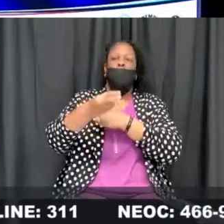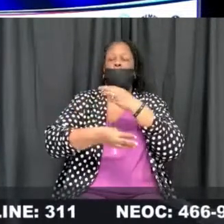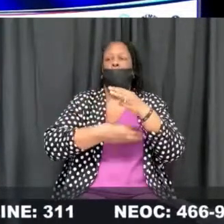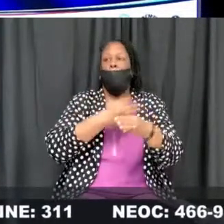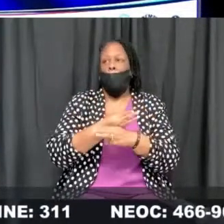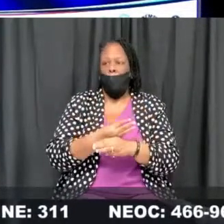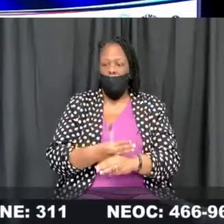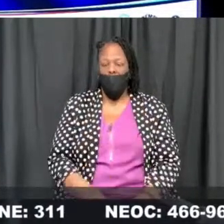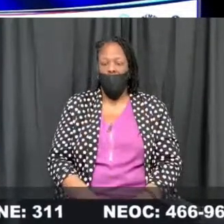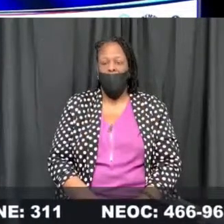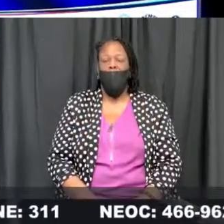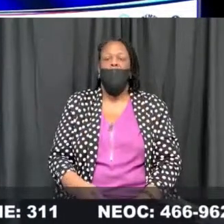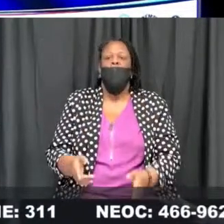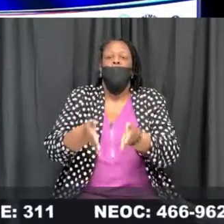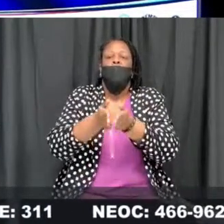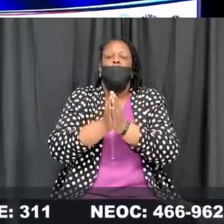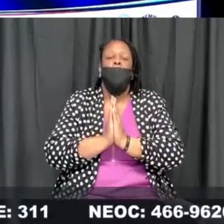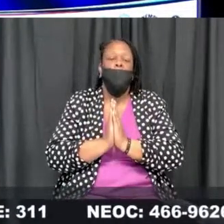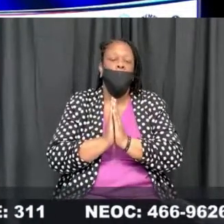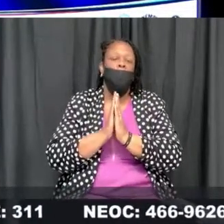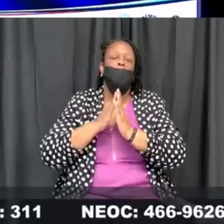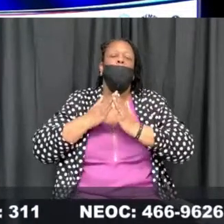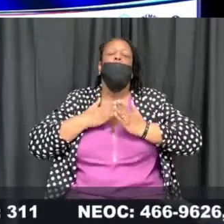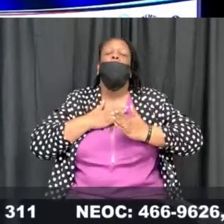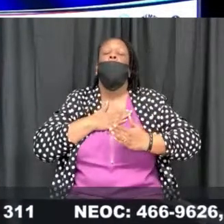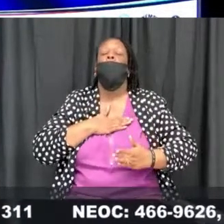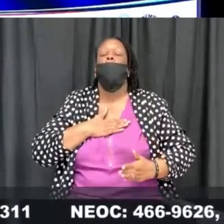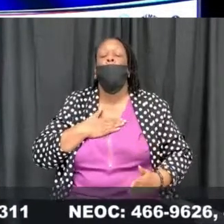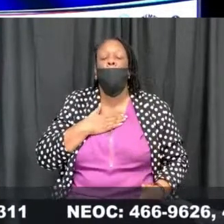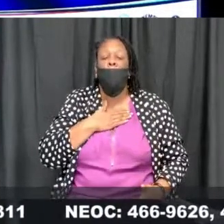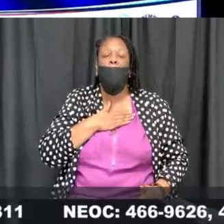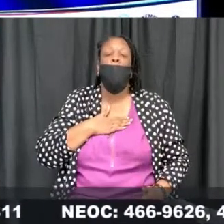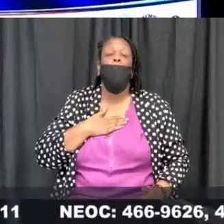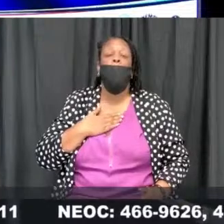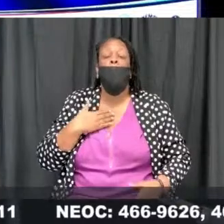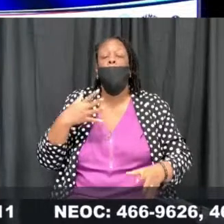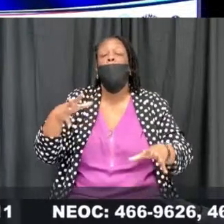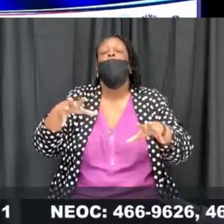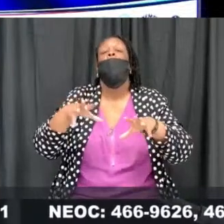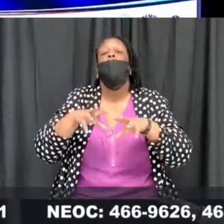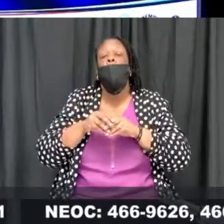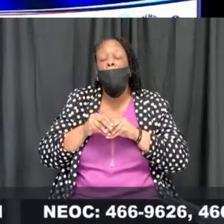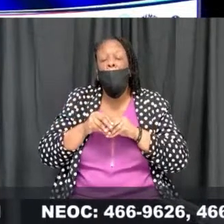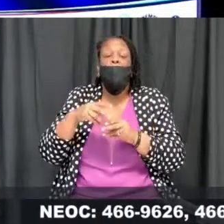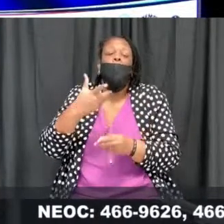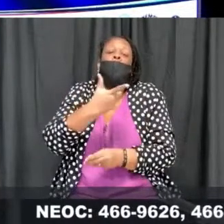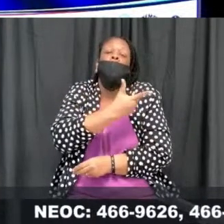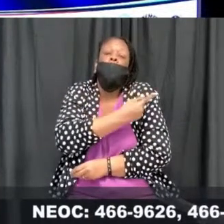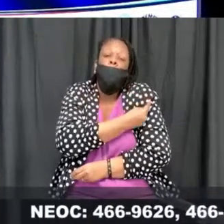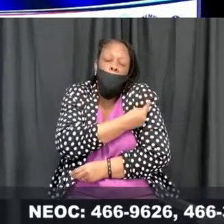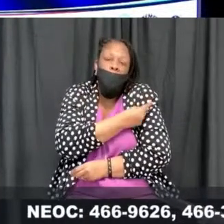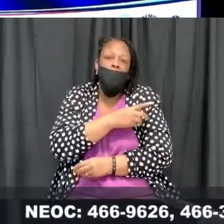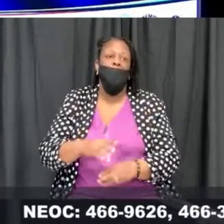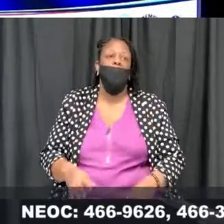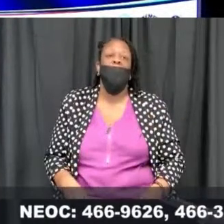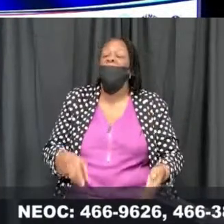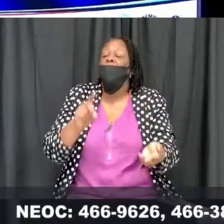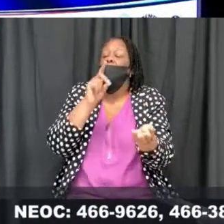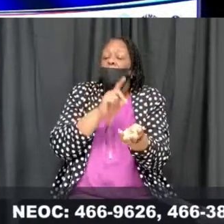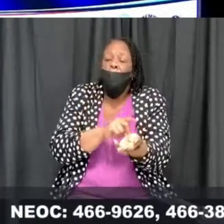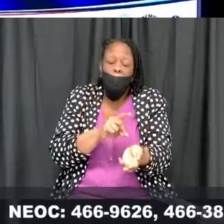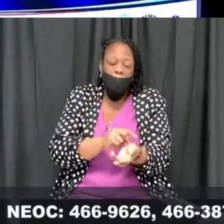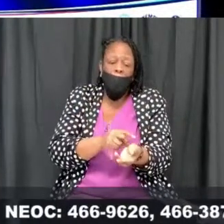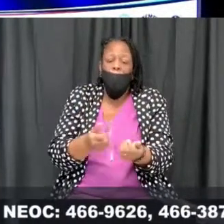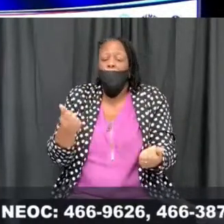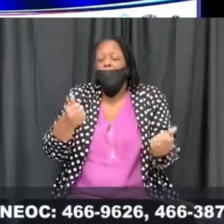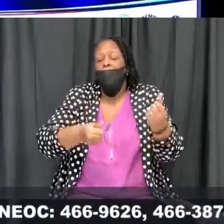they're pleading to the people to take the vaccine. The top doctors